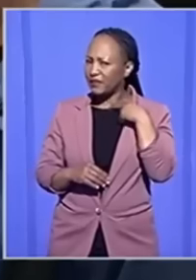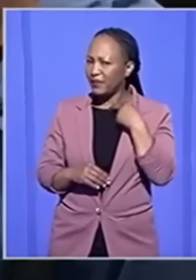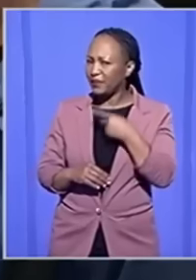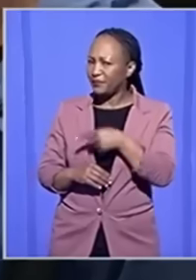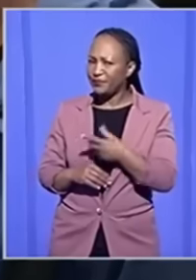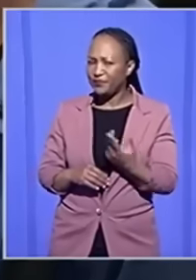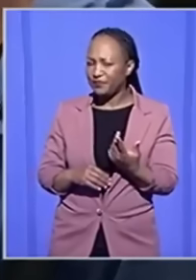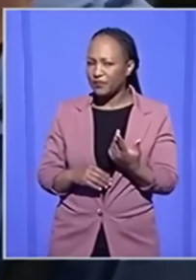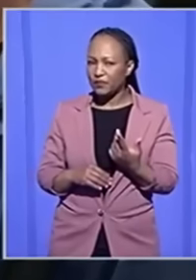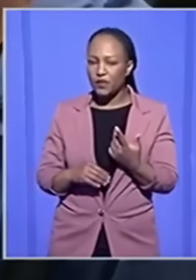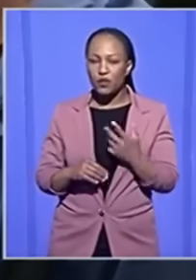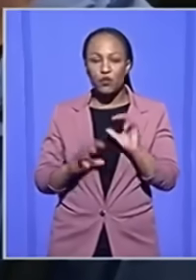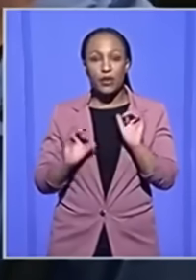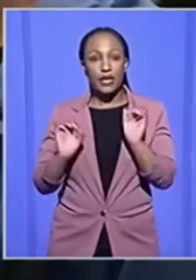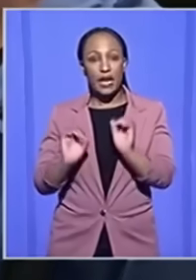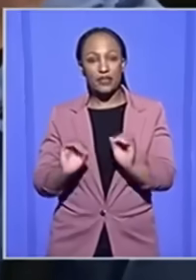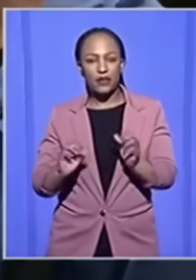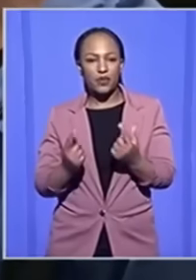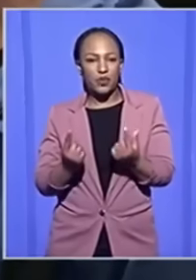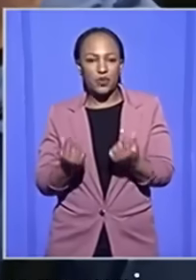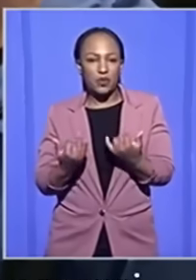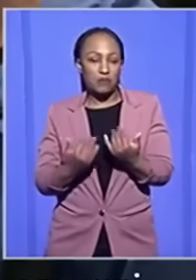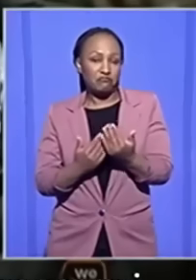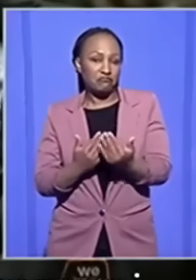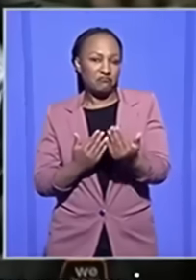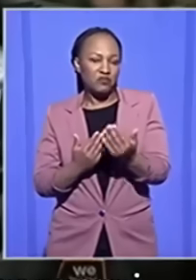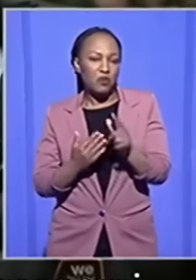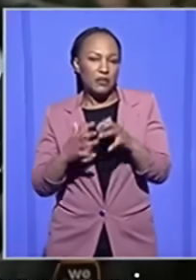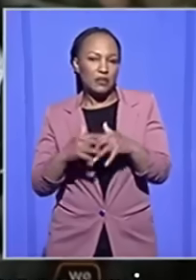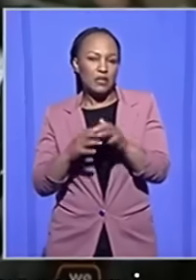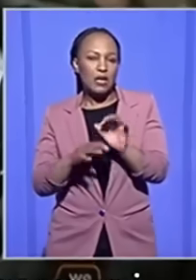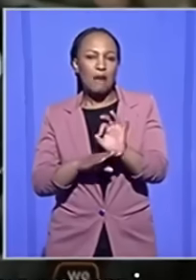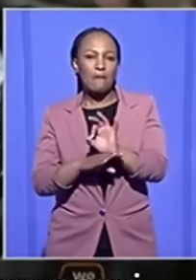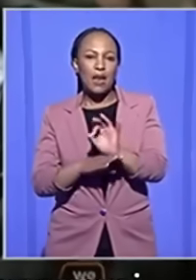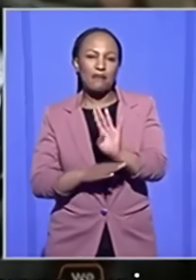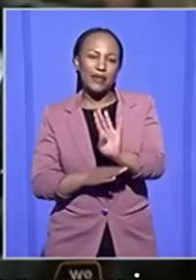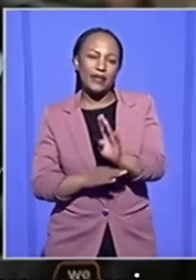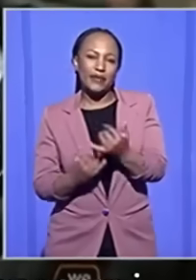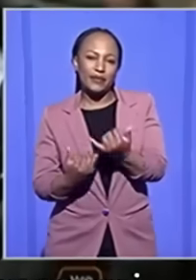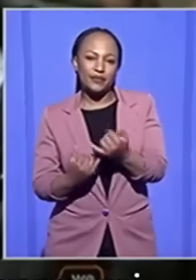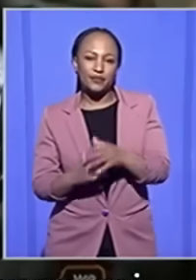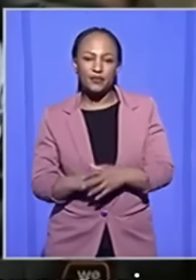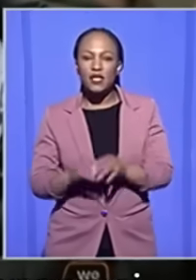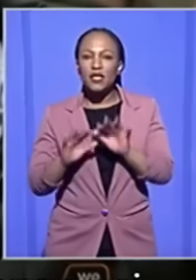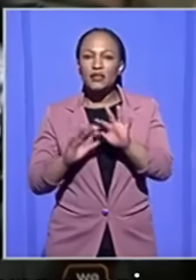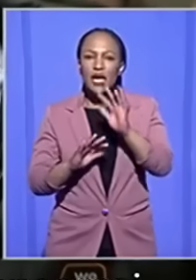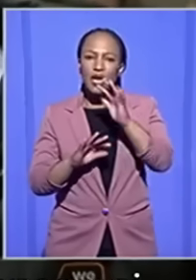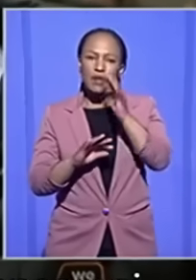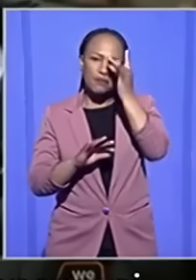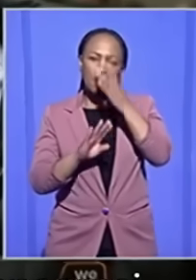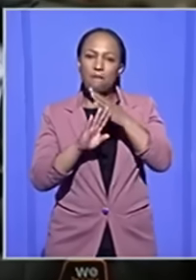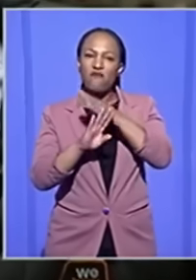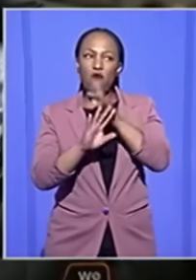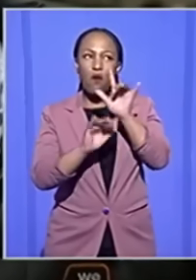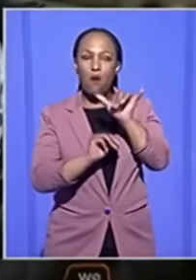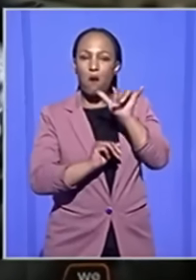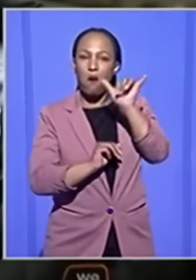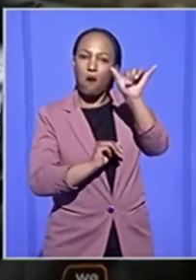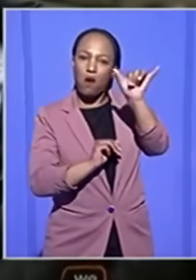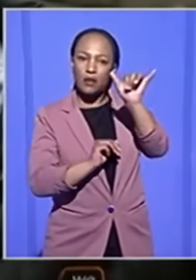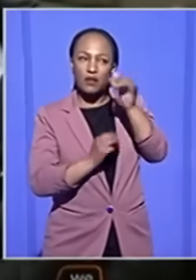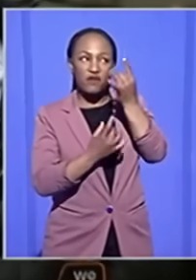we'll, as Craig says, we'll just have to go to plan B. Just 10 minutes before the departure, we were just told that it's closed, so